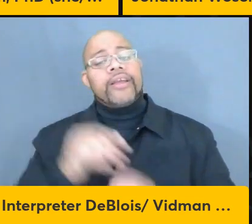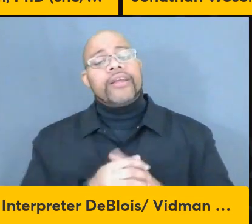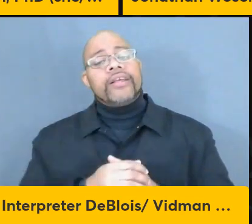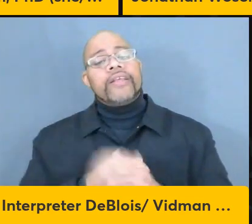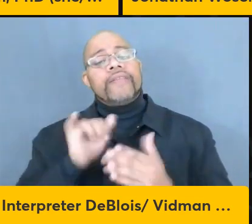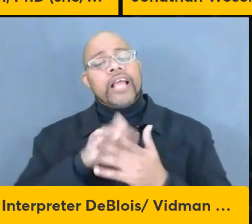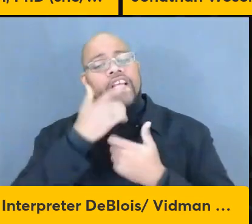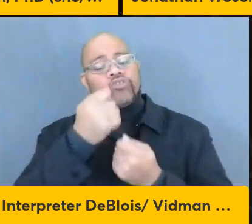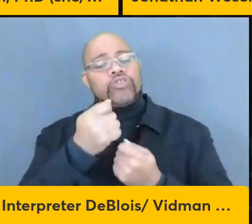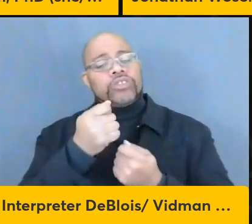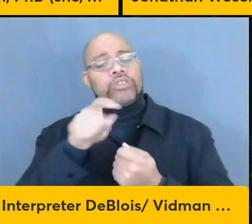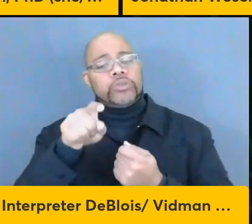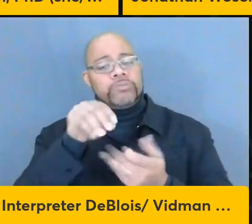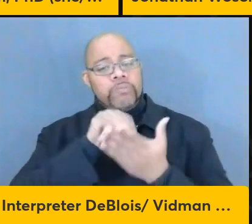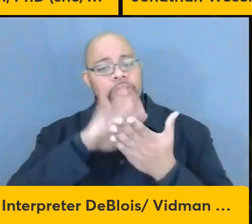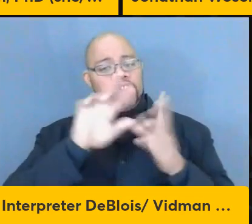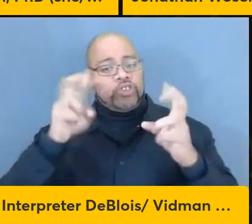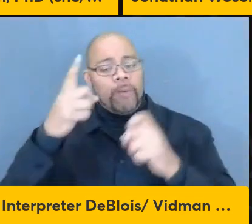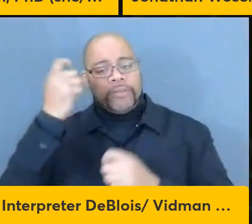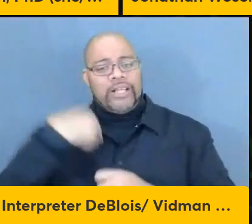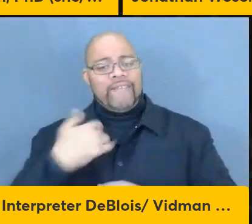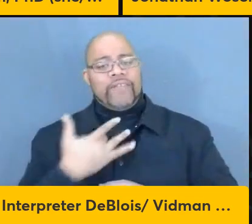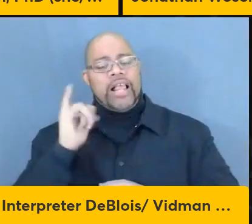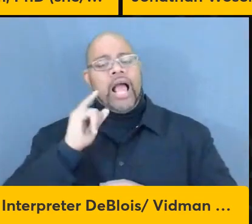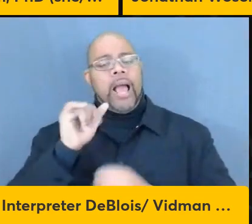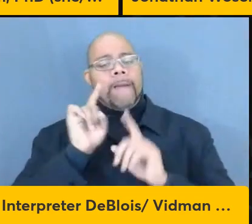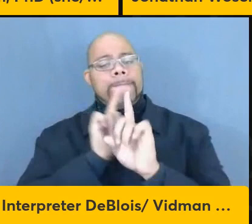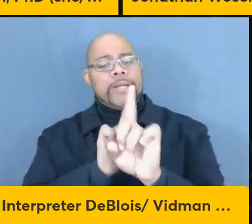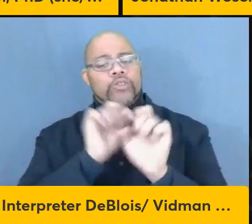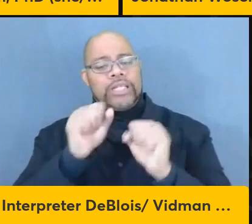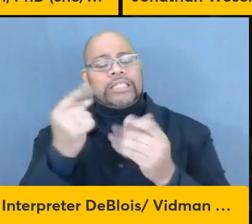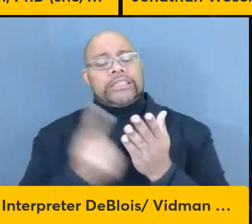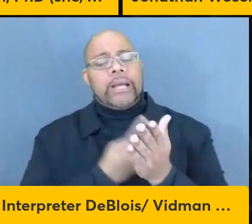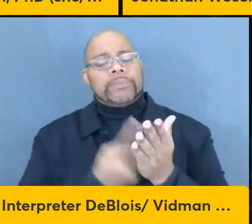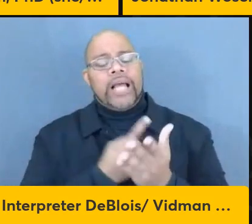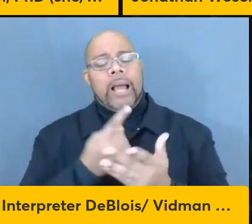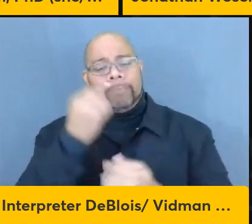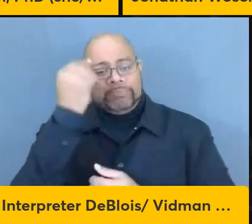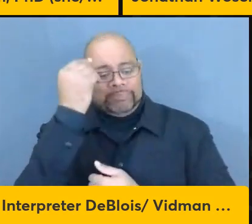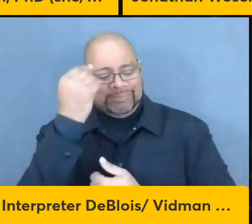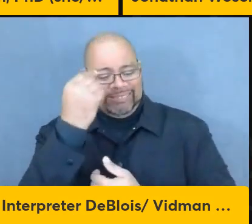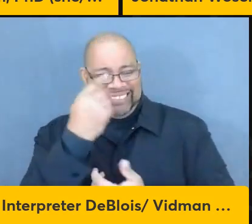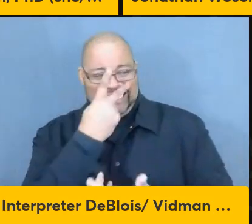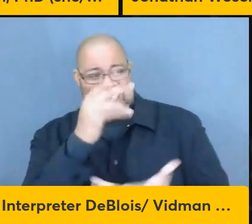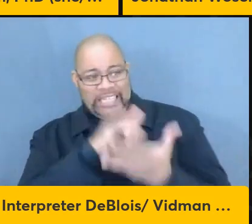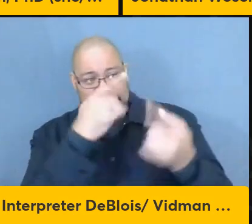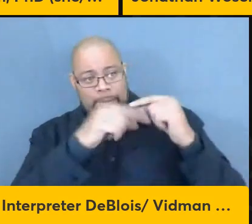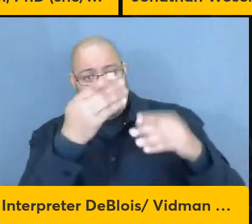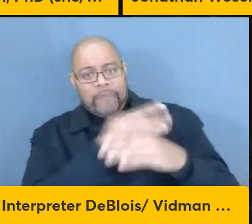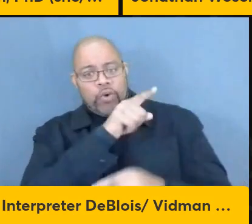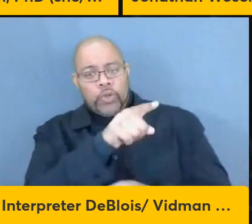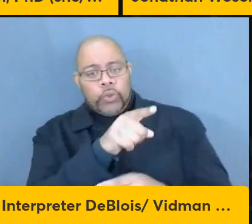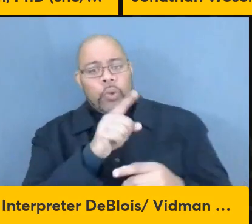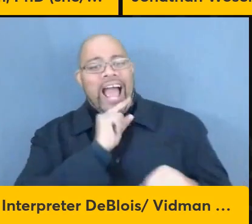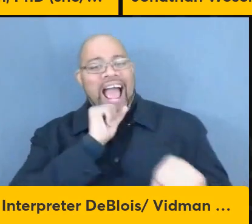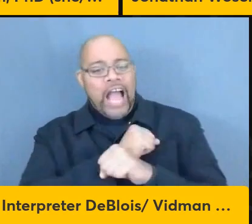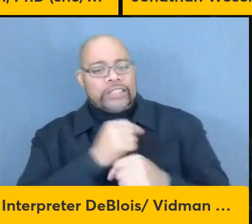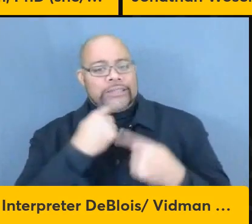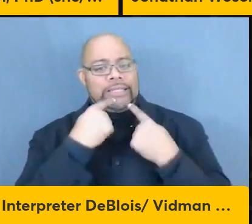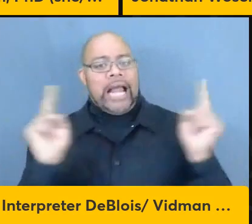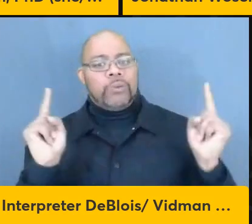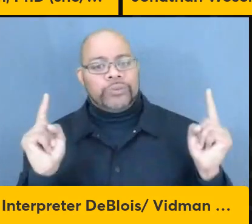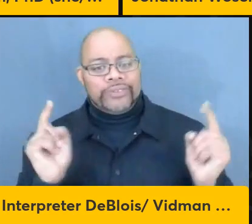it's interesting you put it in those terms, because I feel like mentors can sometimes tell that it's coming before you actually tell them.